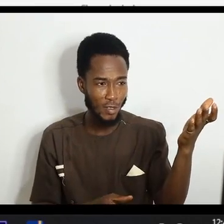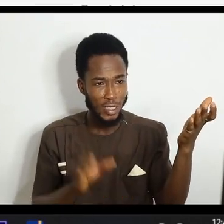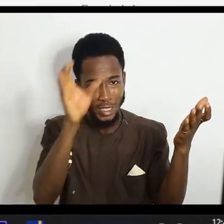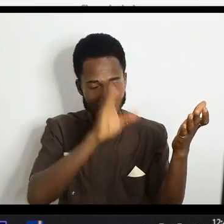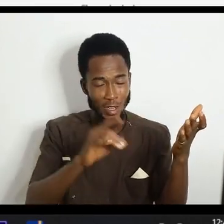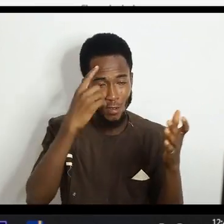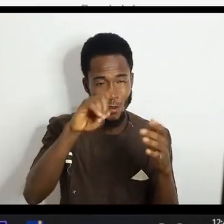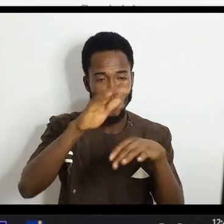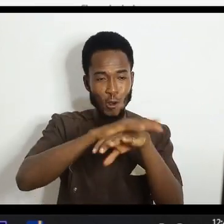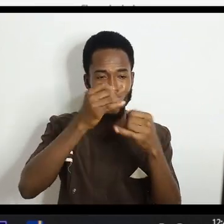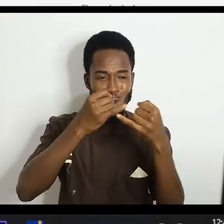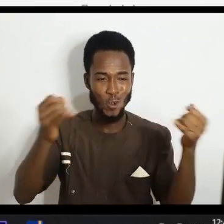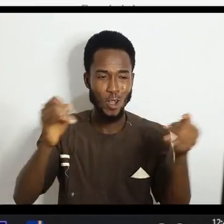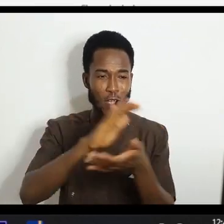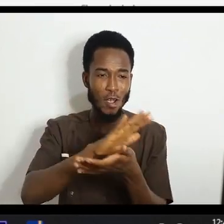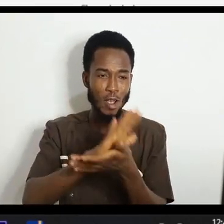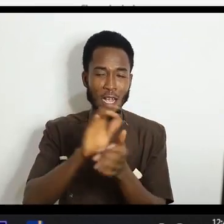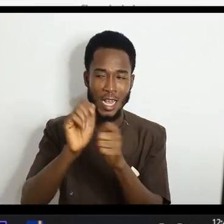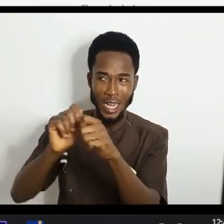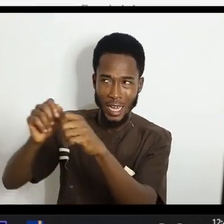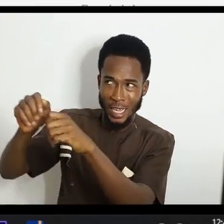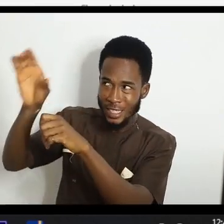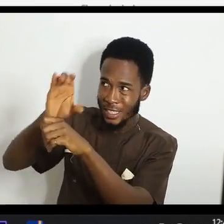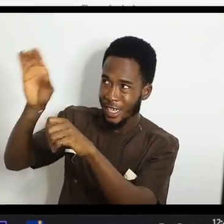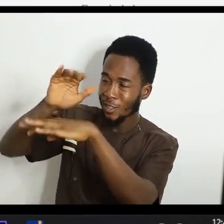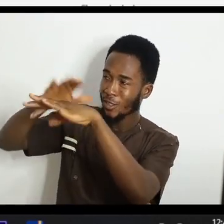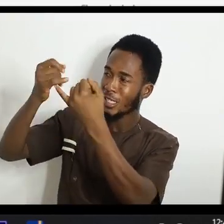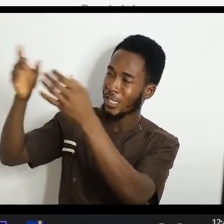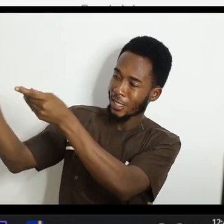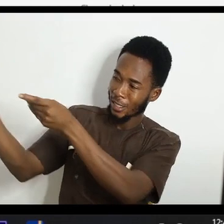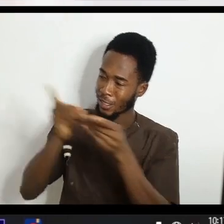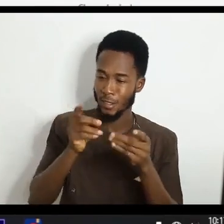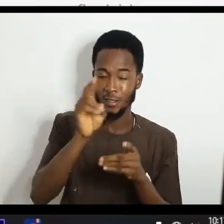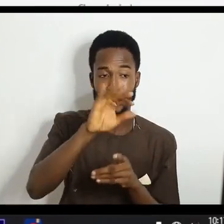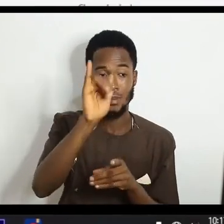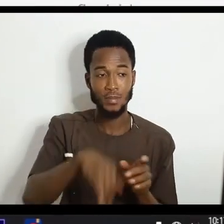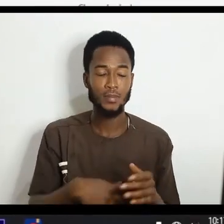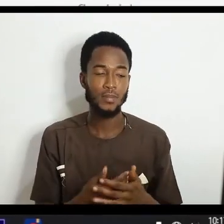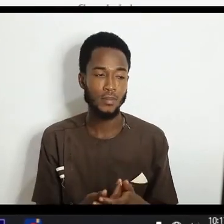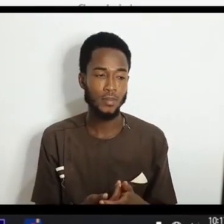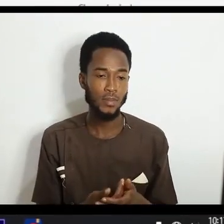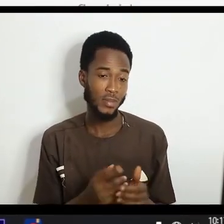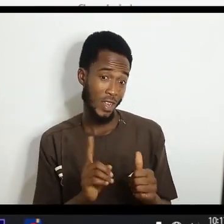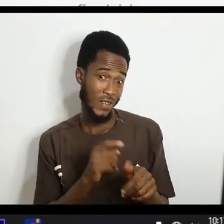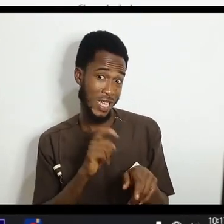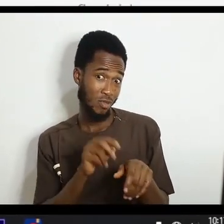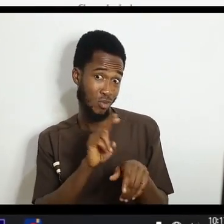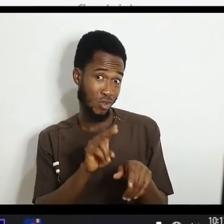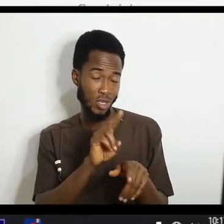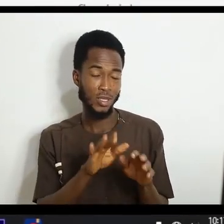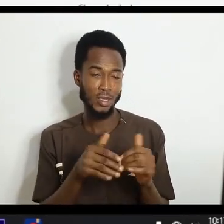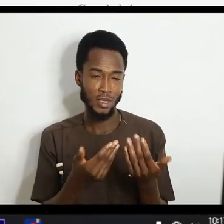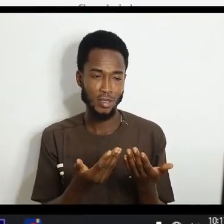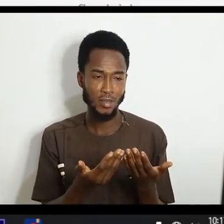search for online templates. You can search for a template, then you download it and use it. So since it's our first time,